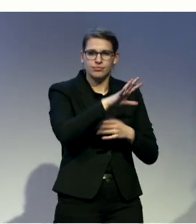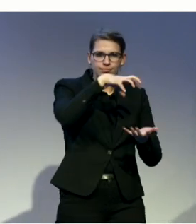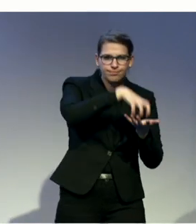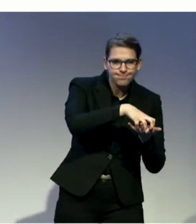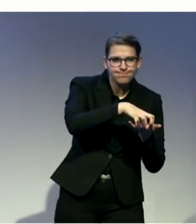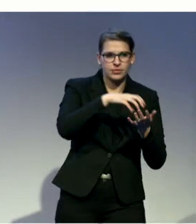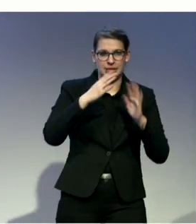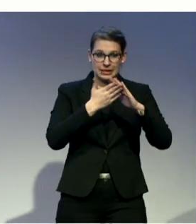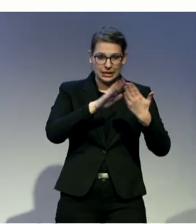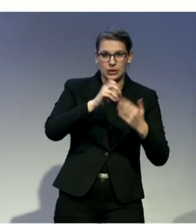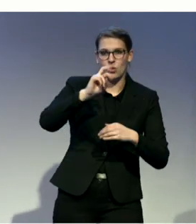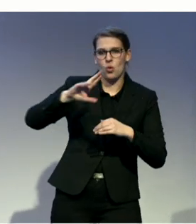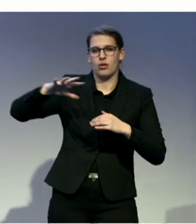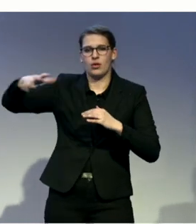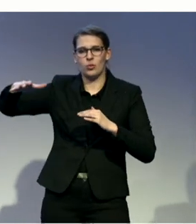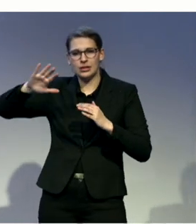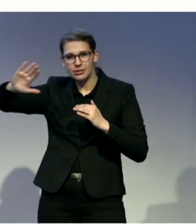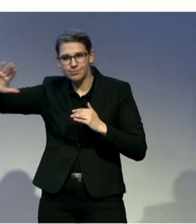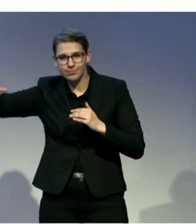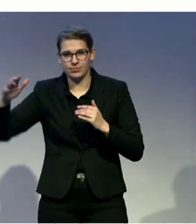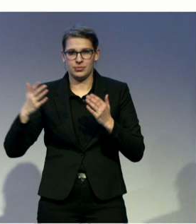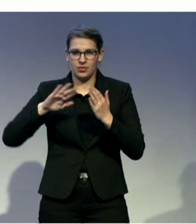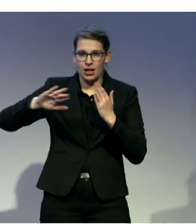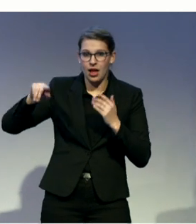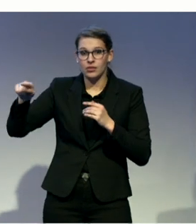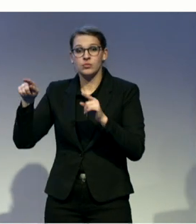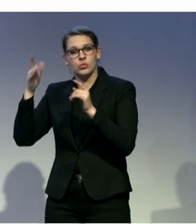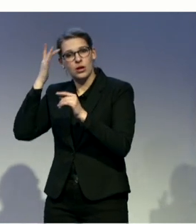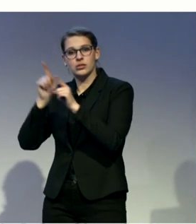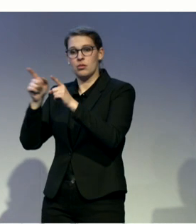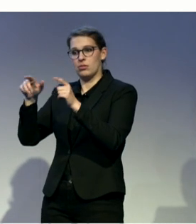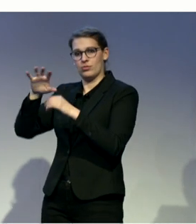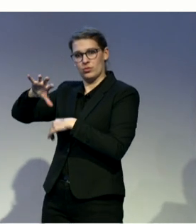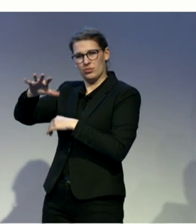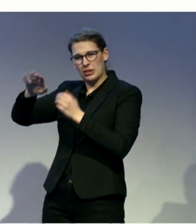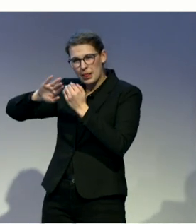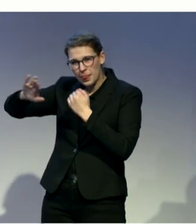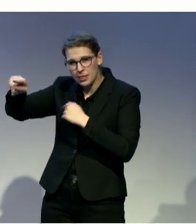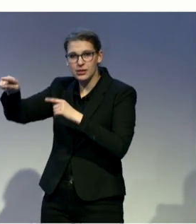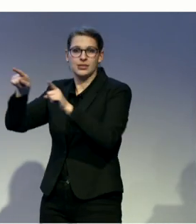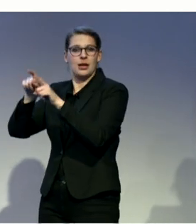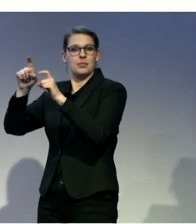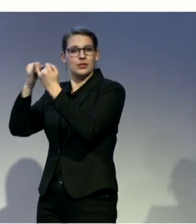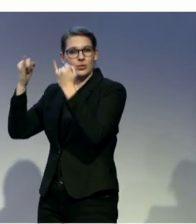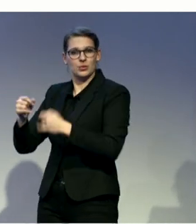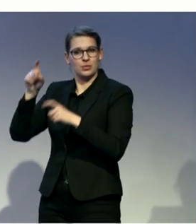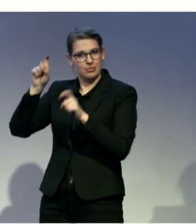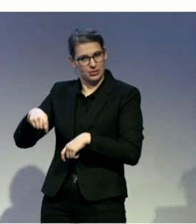out of the institution from rural area, and they like small communities where there is a high sense of